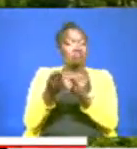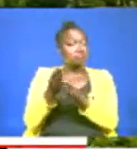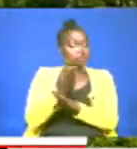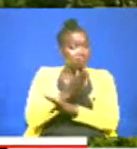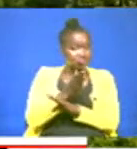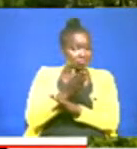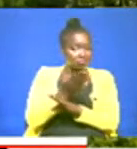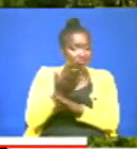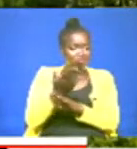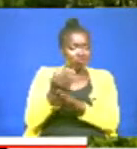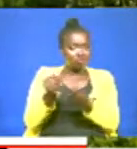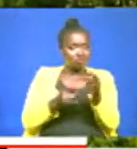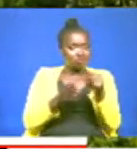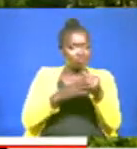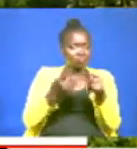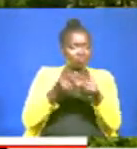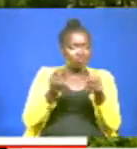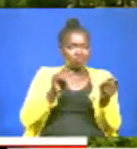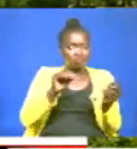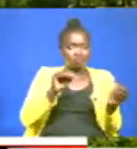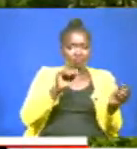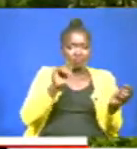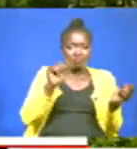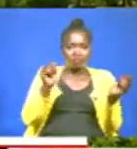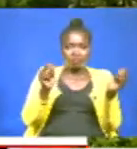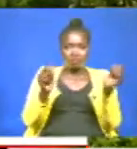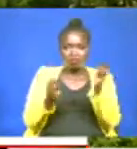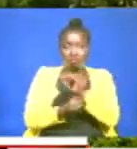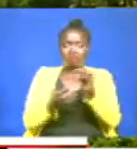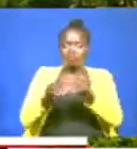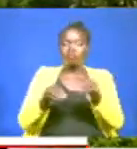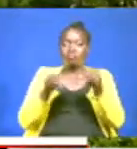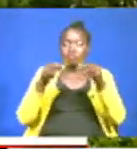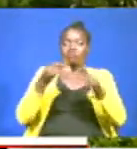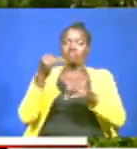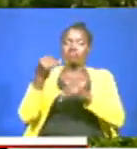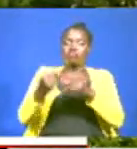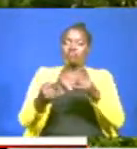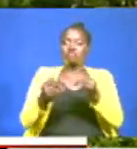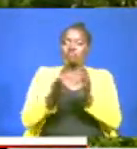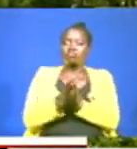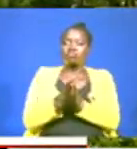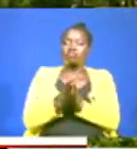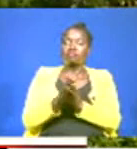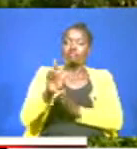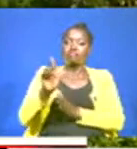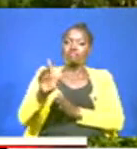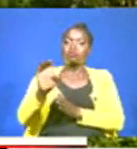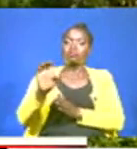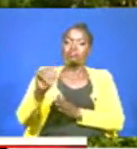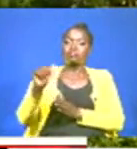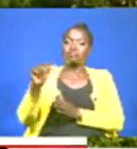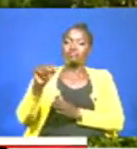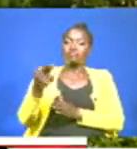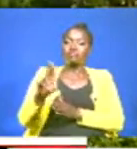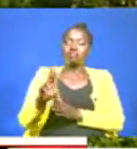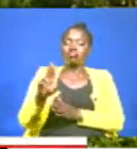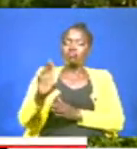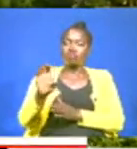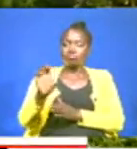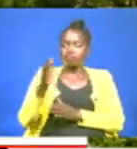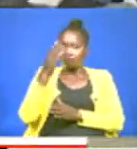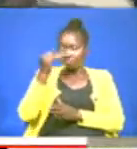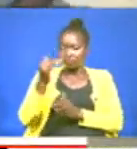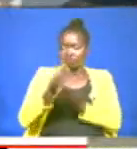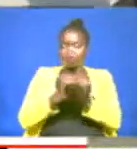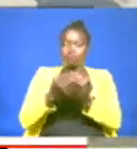to take it in February after the end of the league. Convectional league because some of the players also participate in the